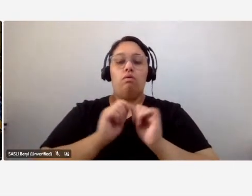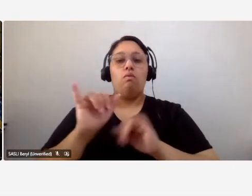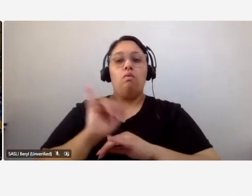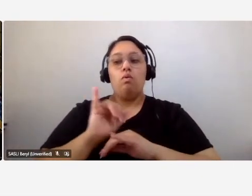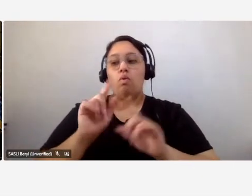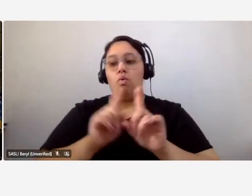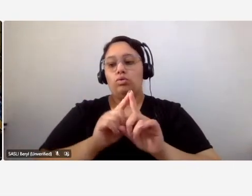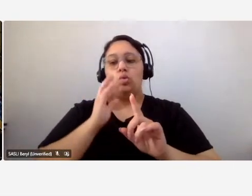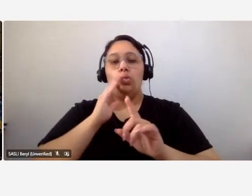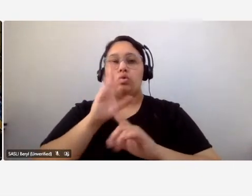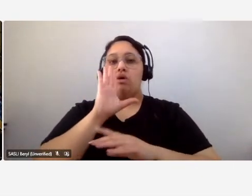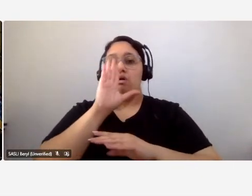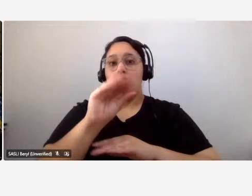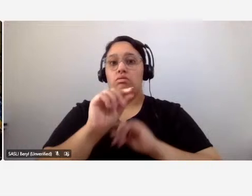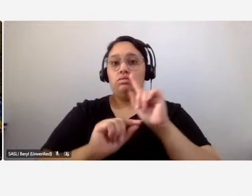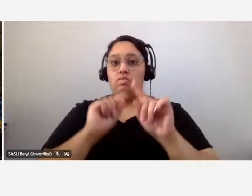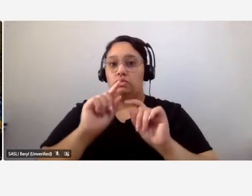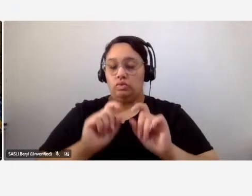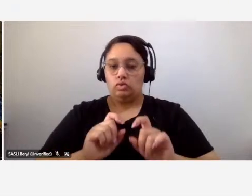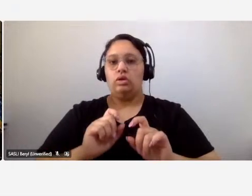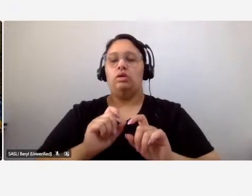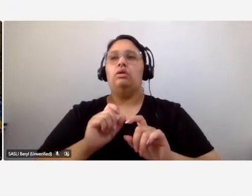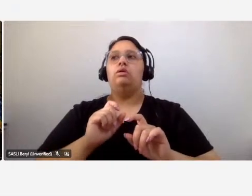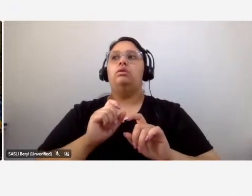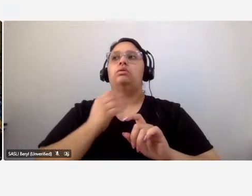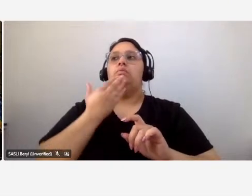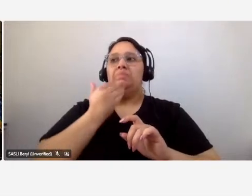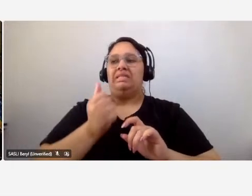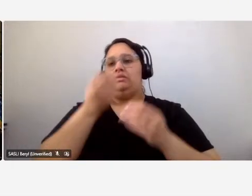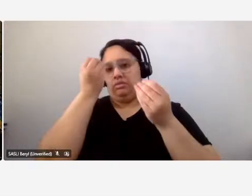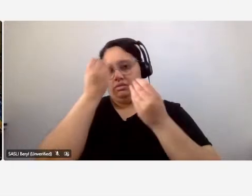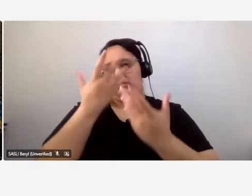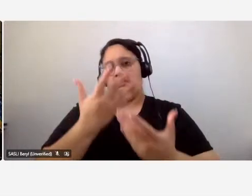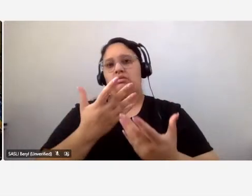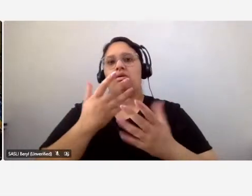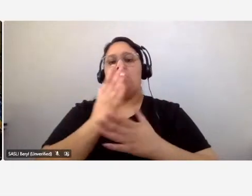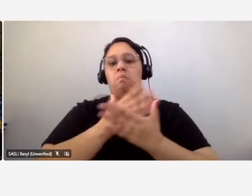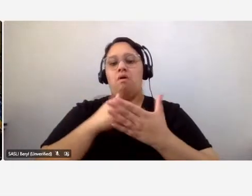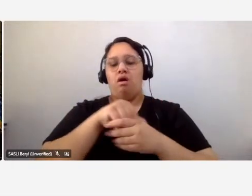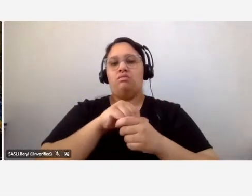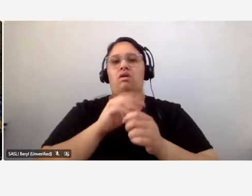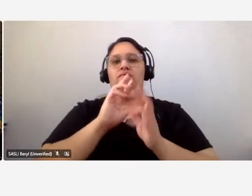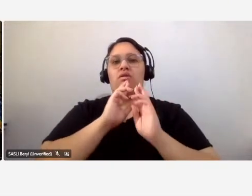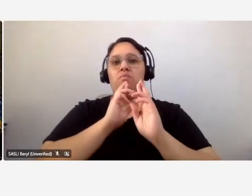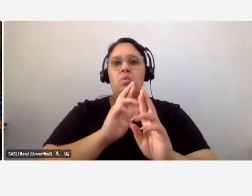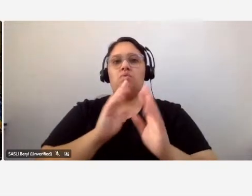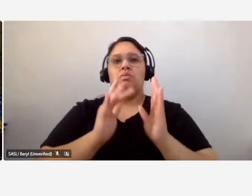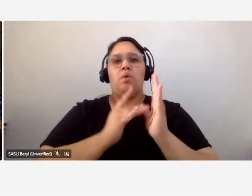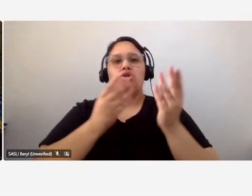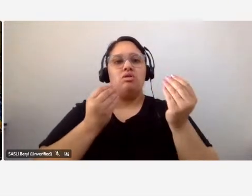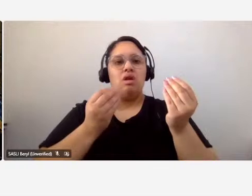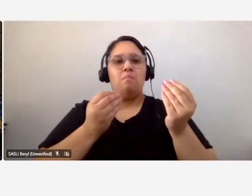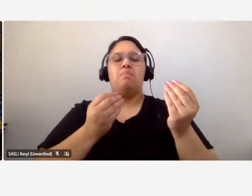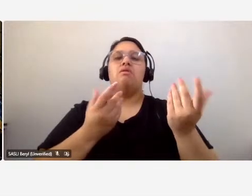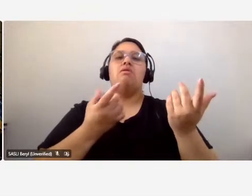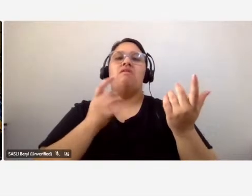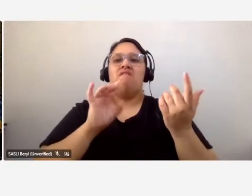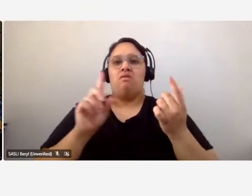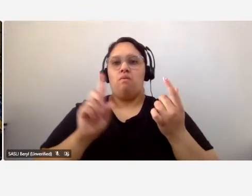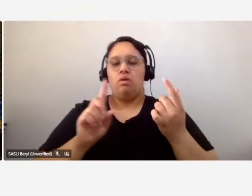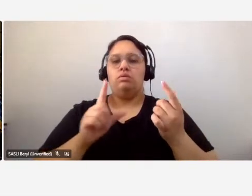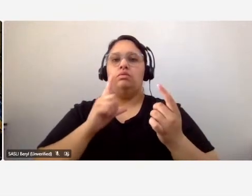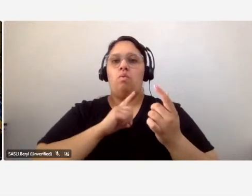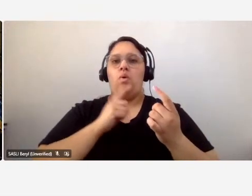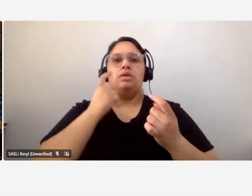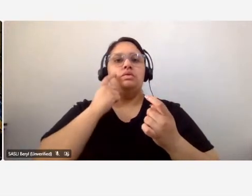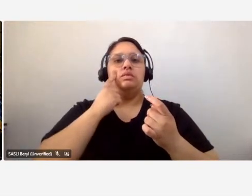you pose your questions, please indicate the part of the report and the page number you're referring to, just for